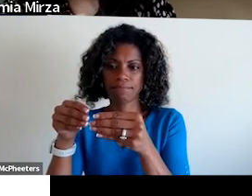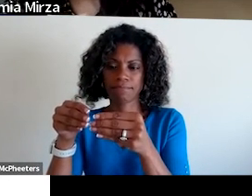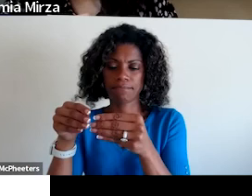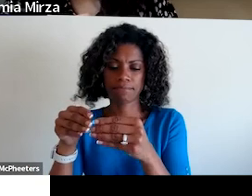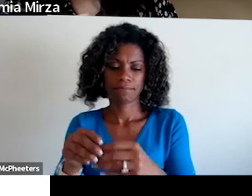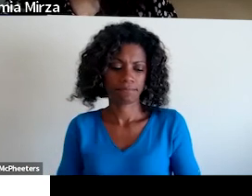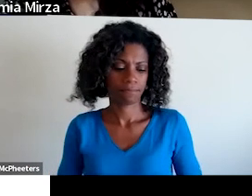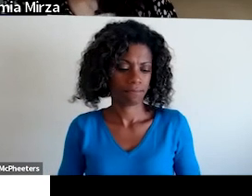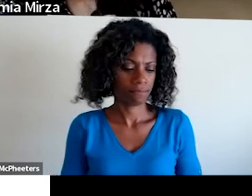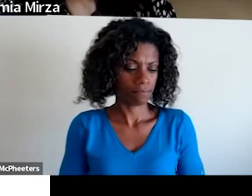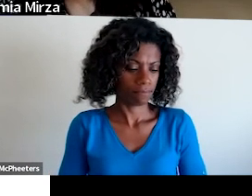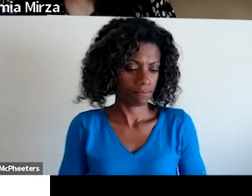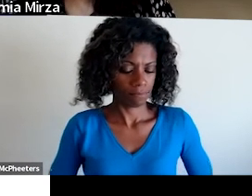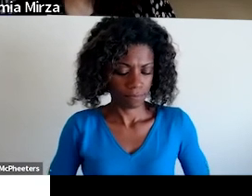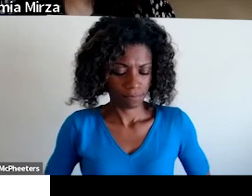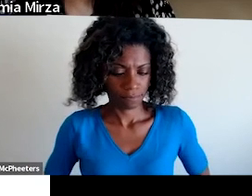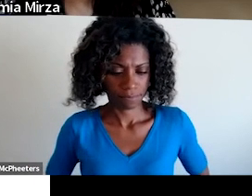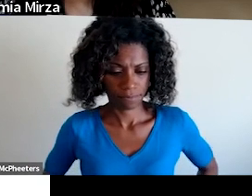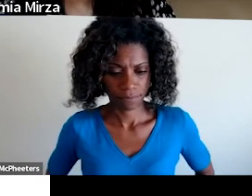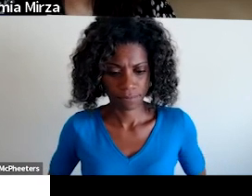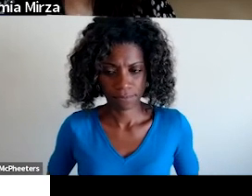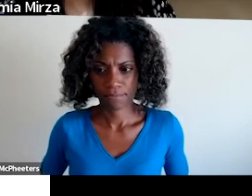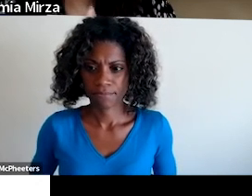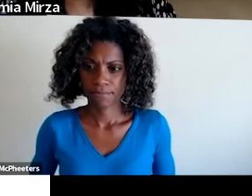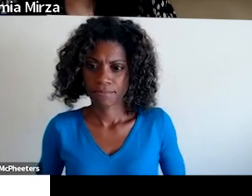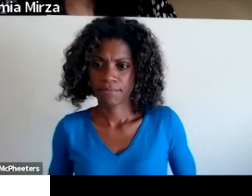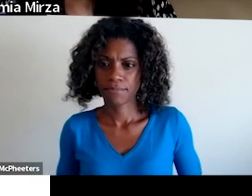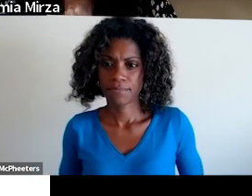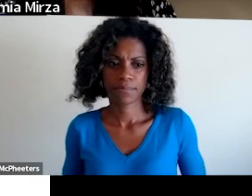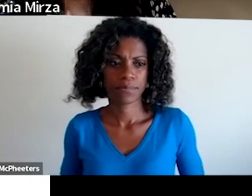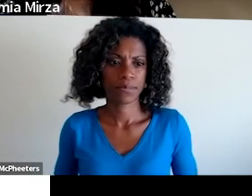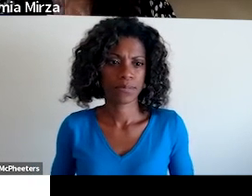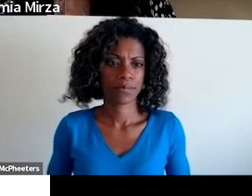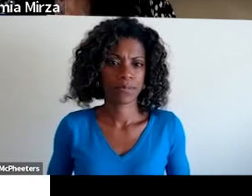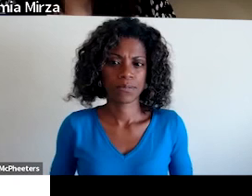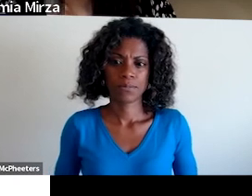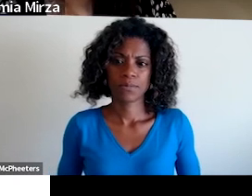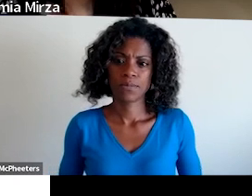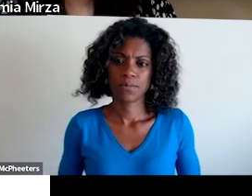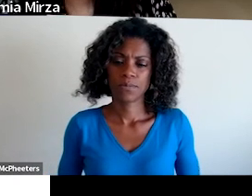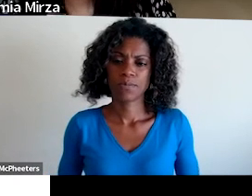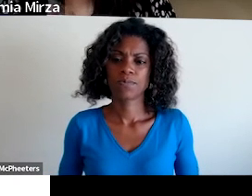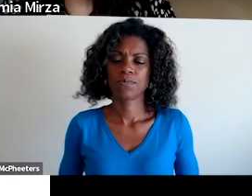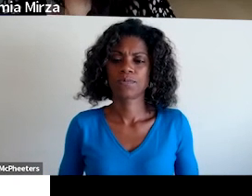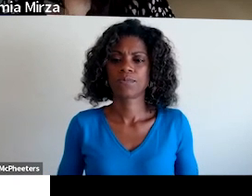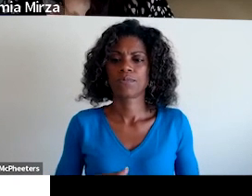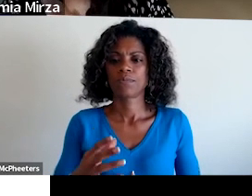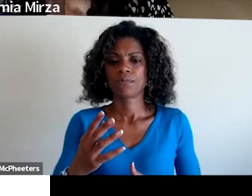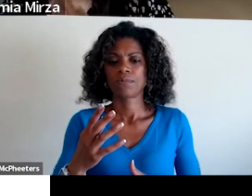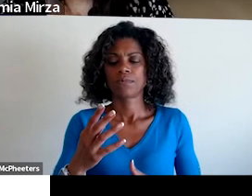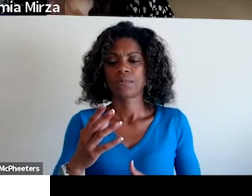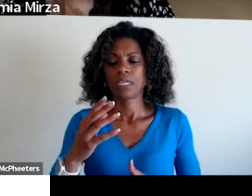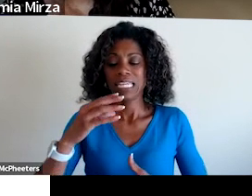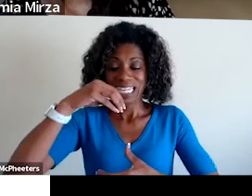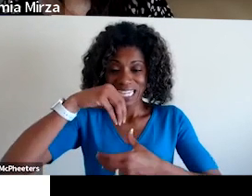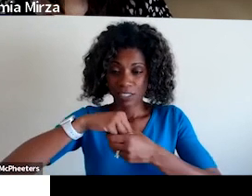statement. So the comms teams really have a big power in influencing